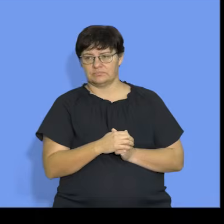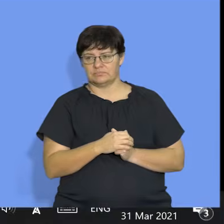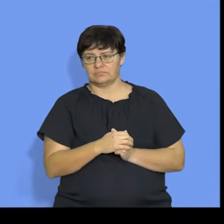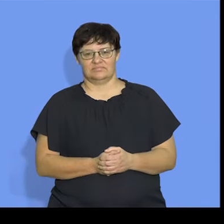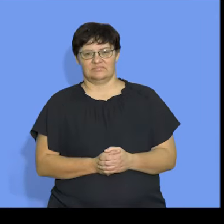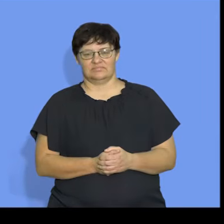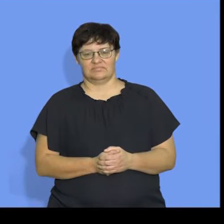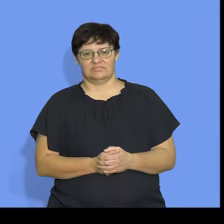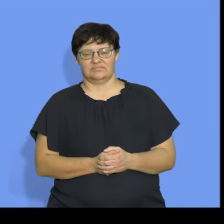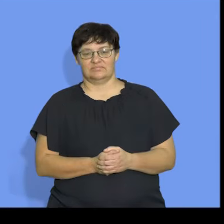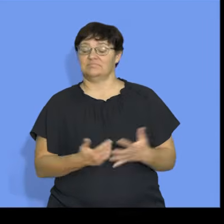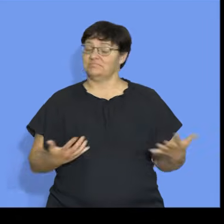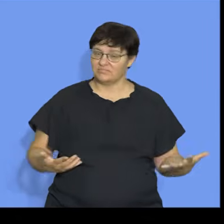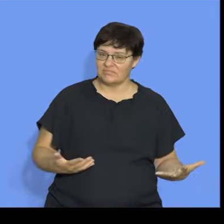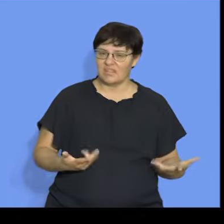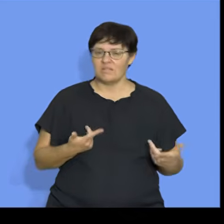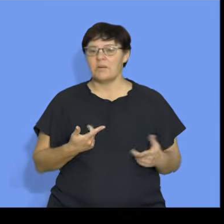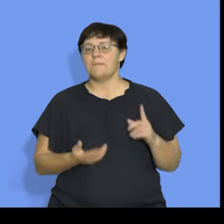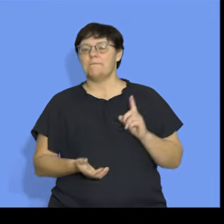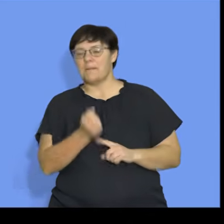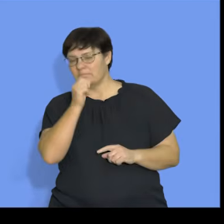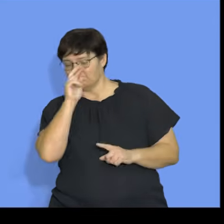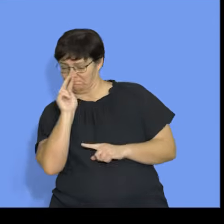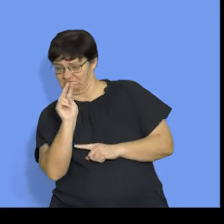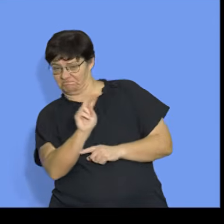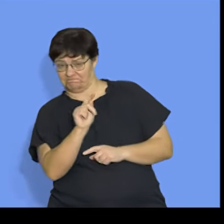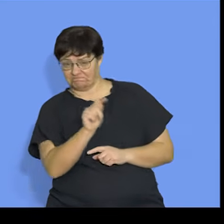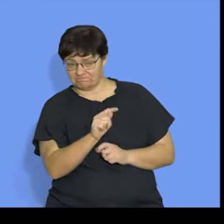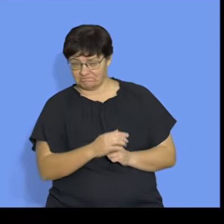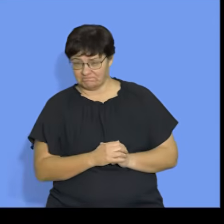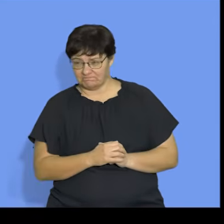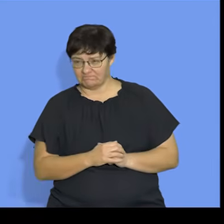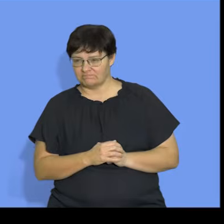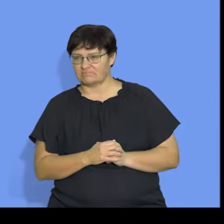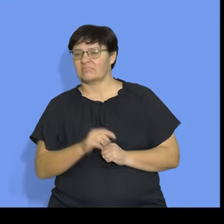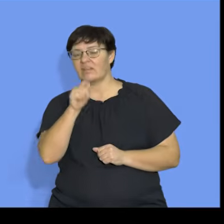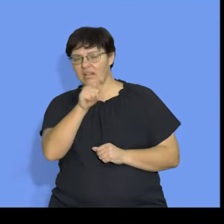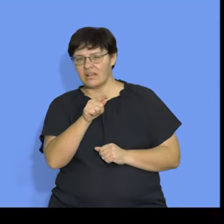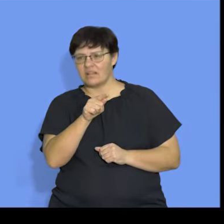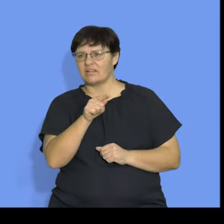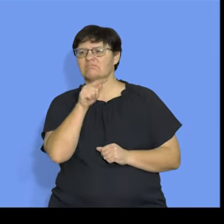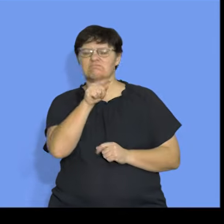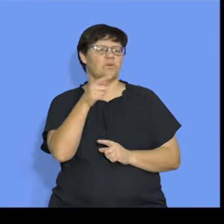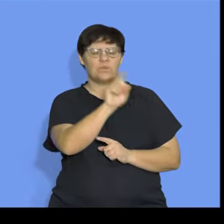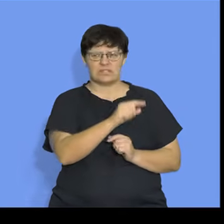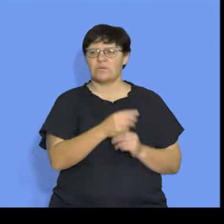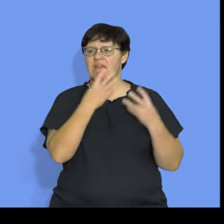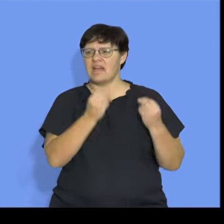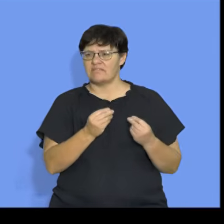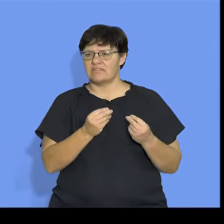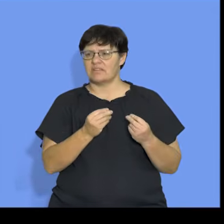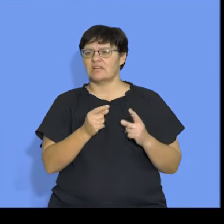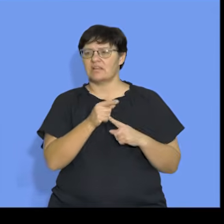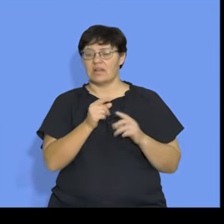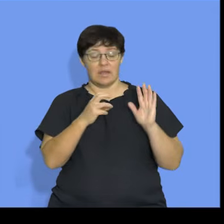said. Okay guys, if we take a closer look, all right, to what these bacteria are. So here you go to see a picture.